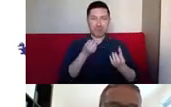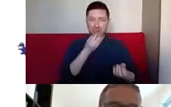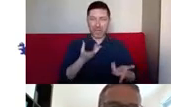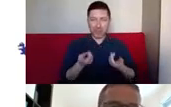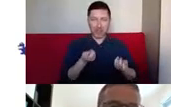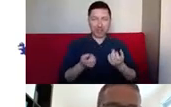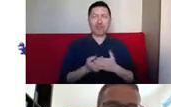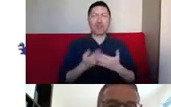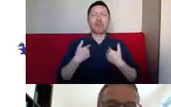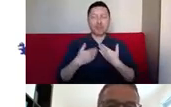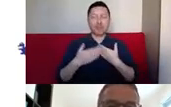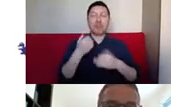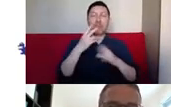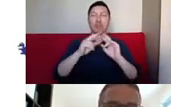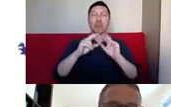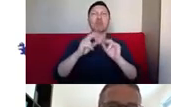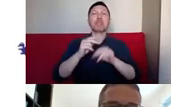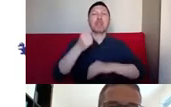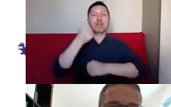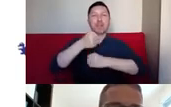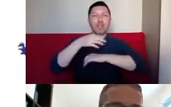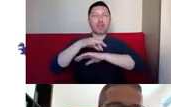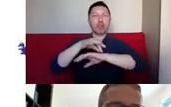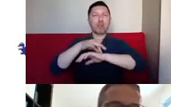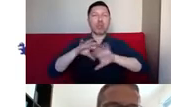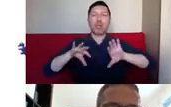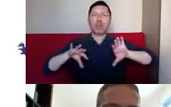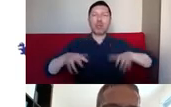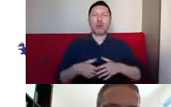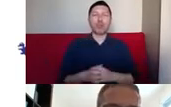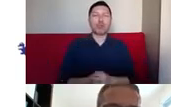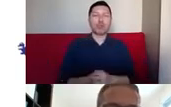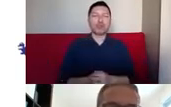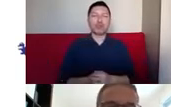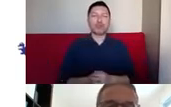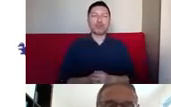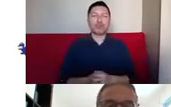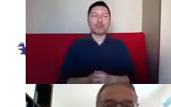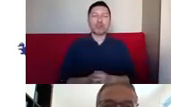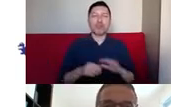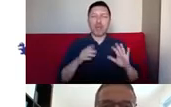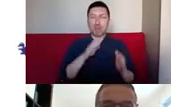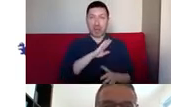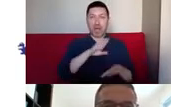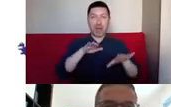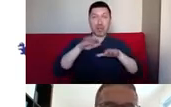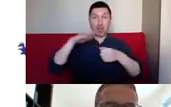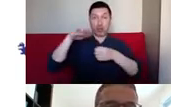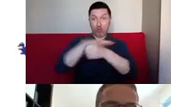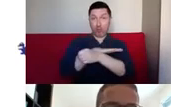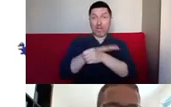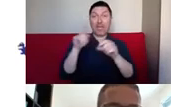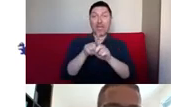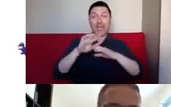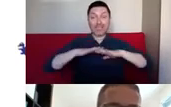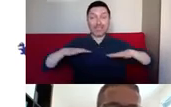employment, supported employment as a methodology, and about the network behind the supported employment